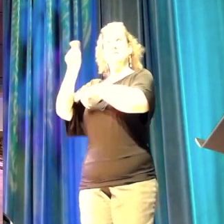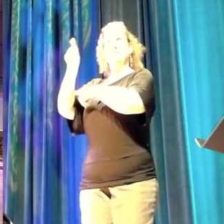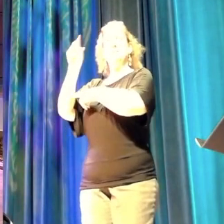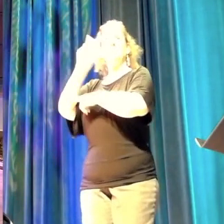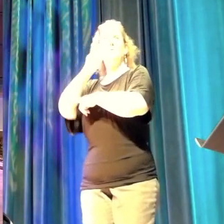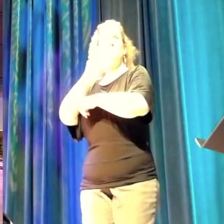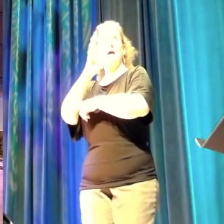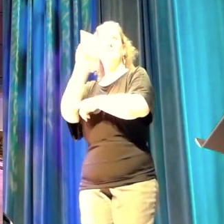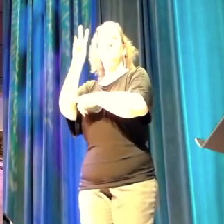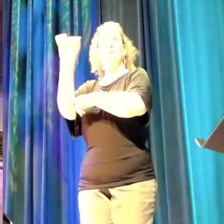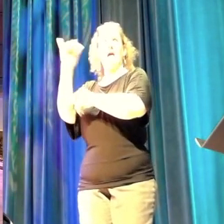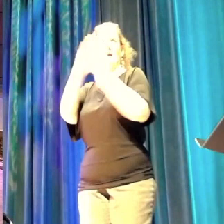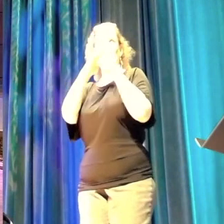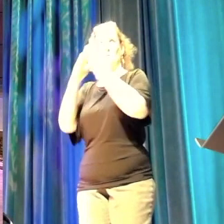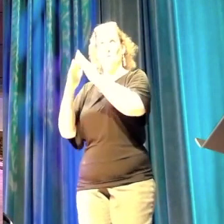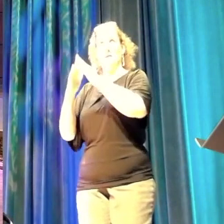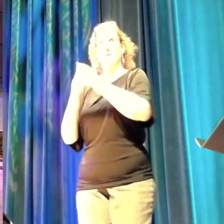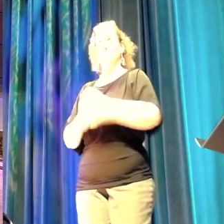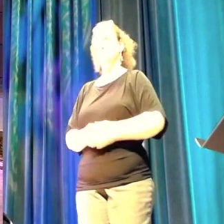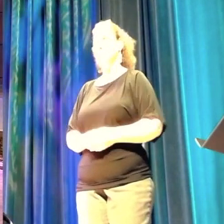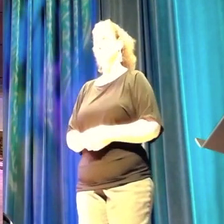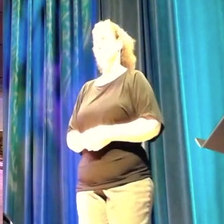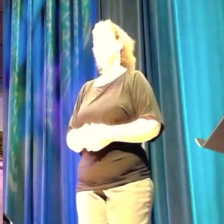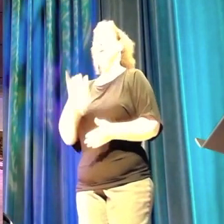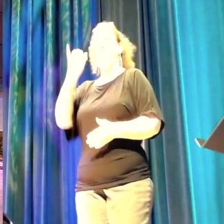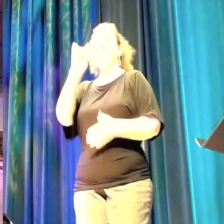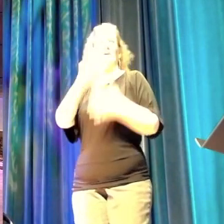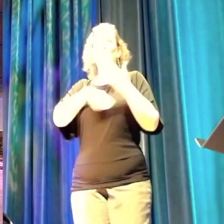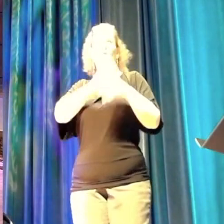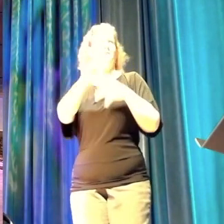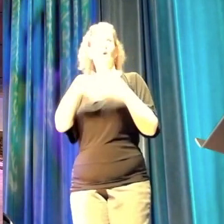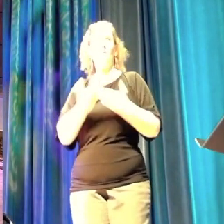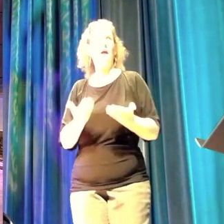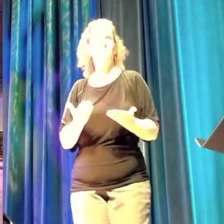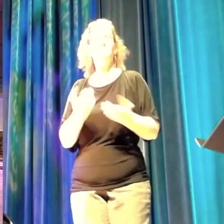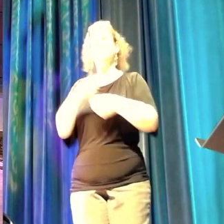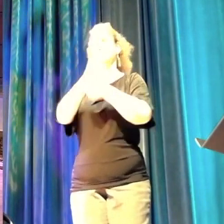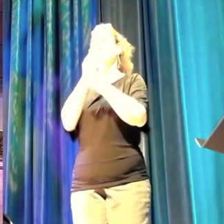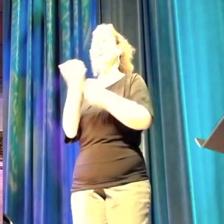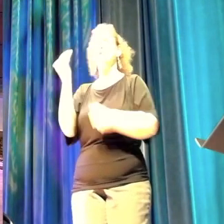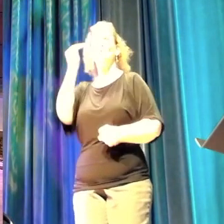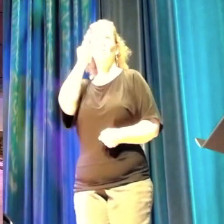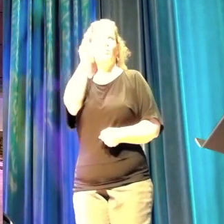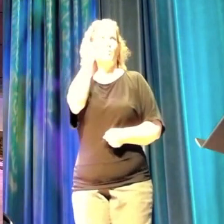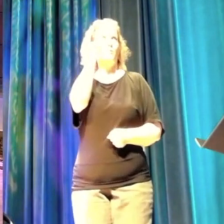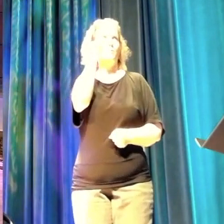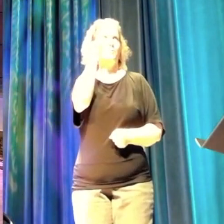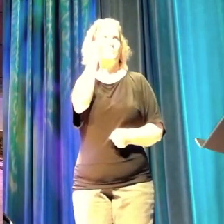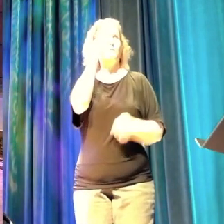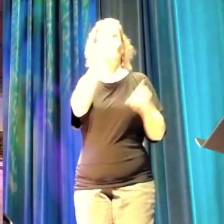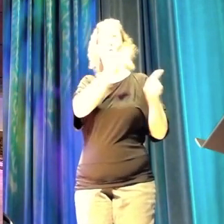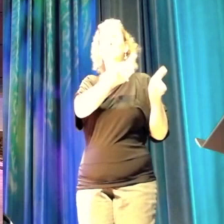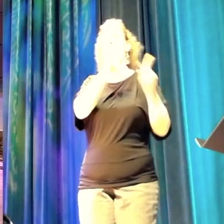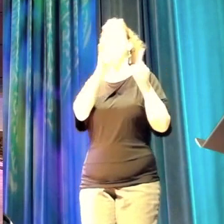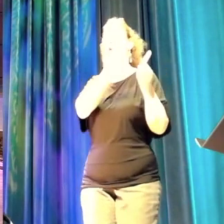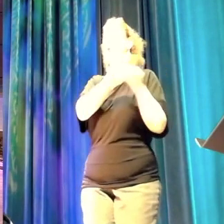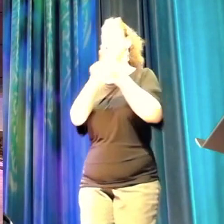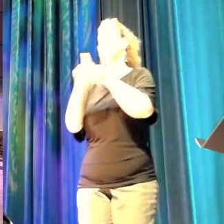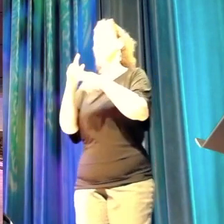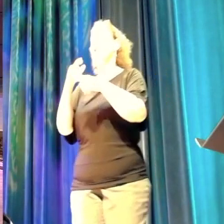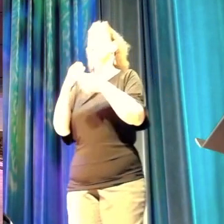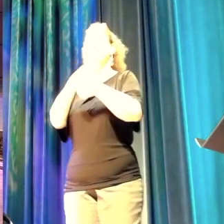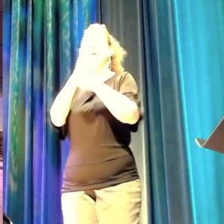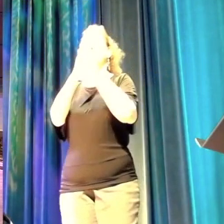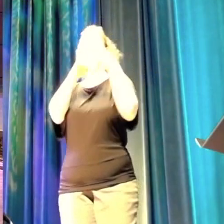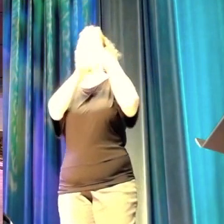the blind and visually impaired community. And that's what it's all about, is creating awareness, which ultimately creates